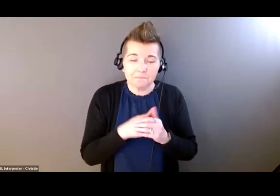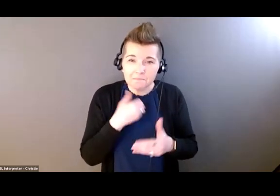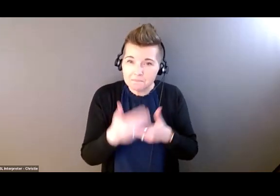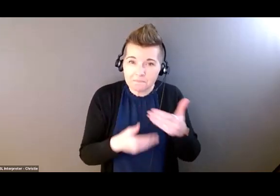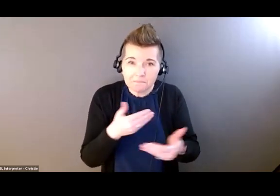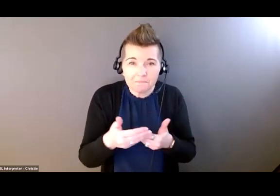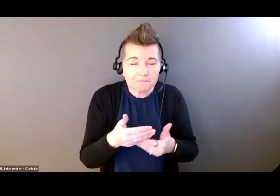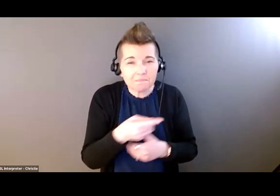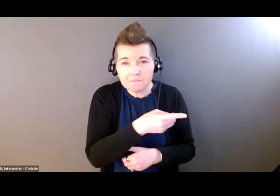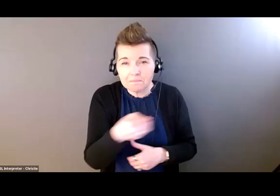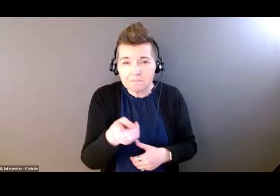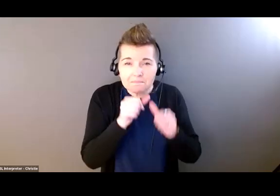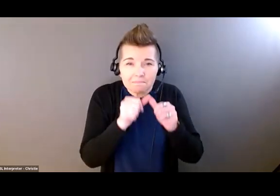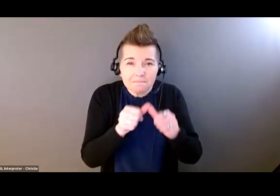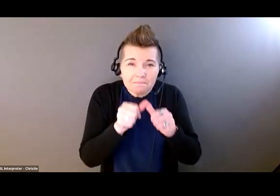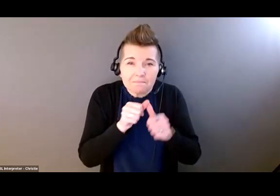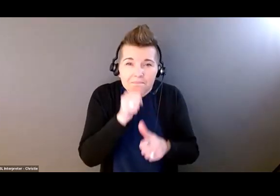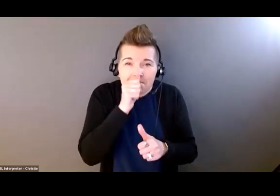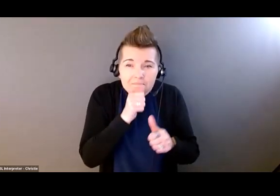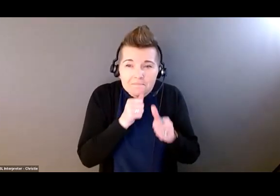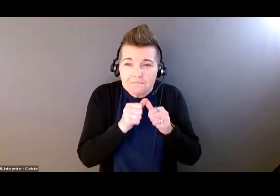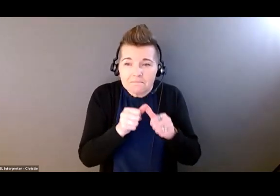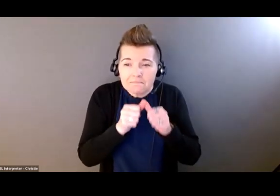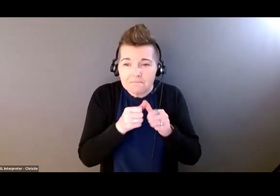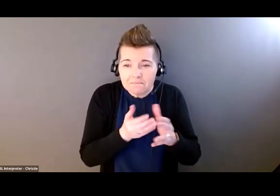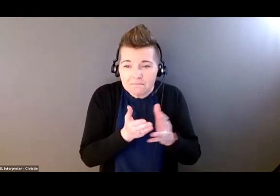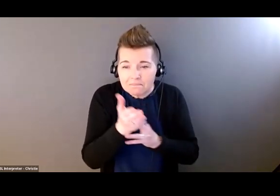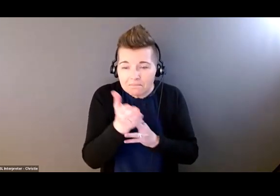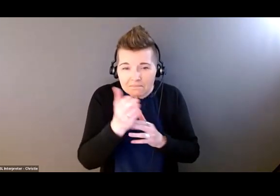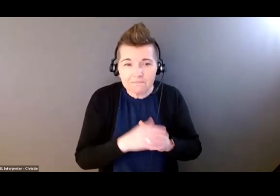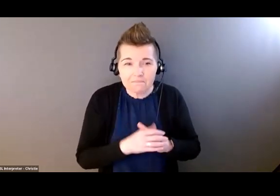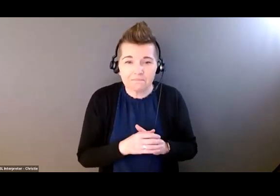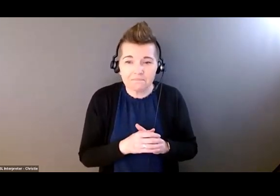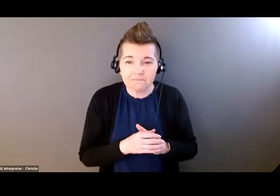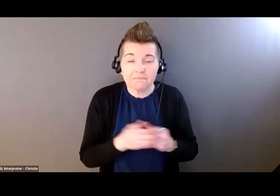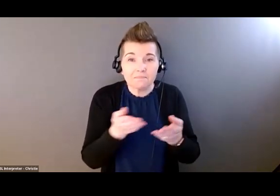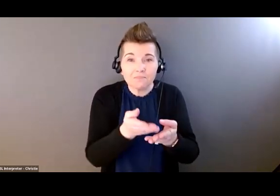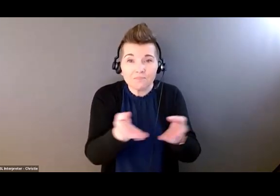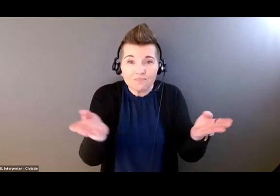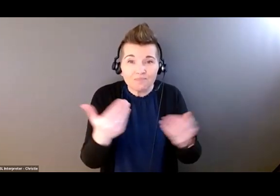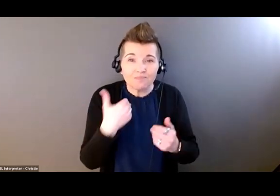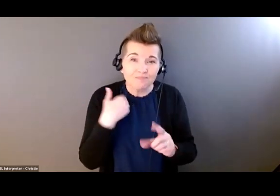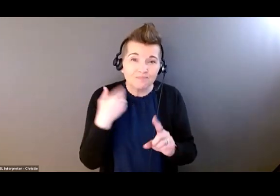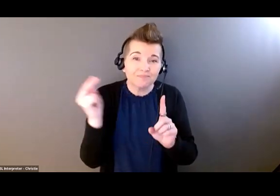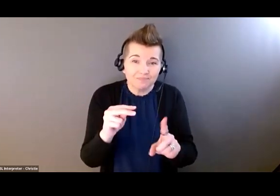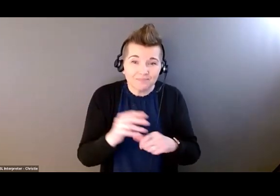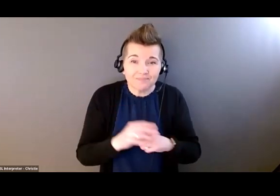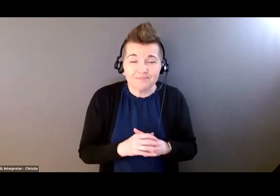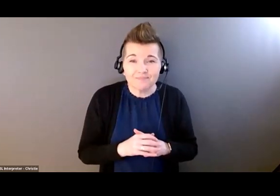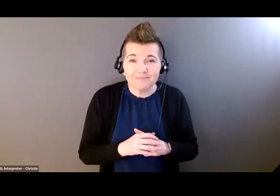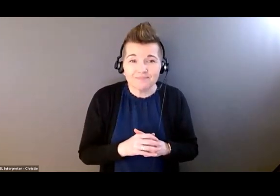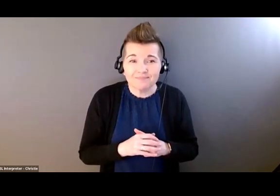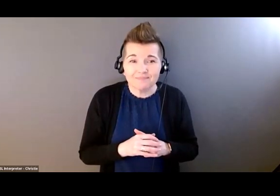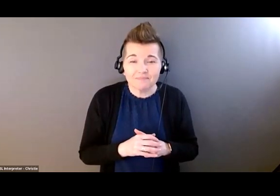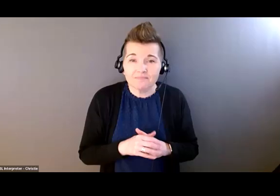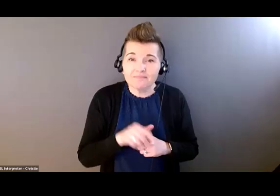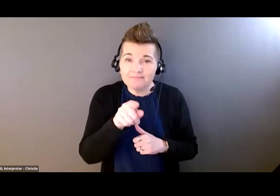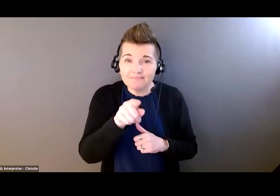and make it the best we can. So thank you very much for being here, and take care.